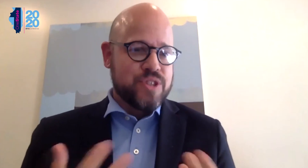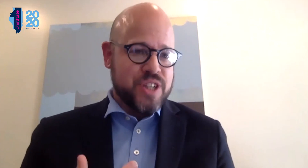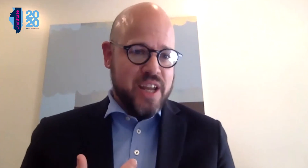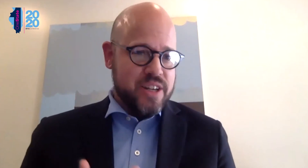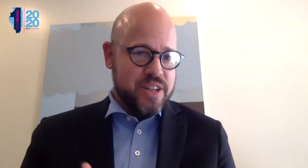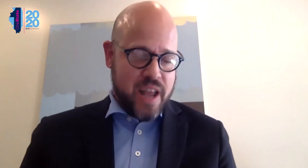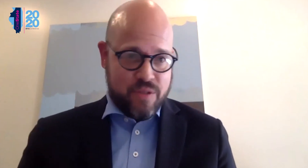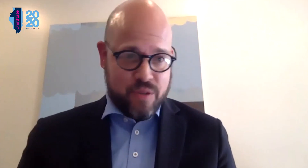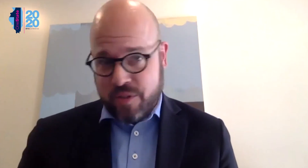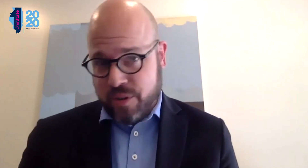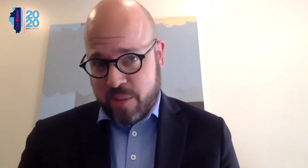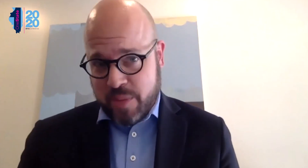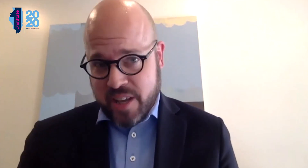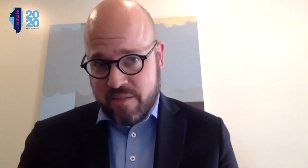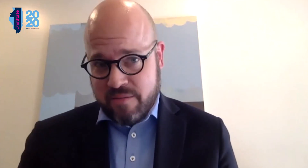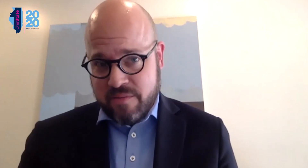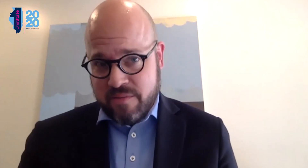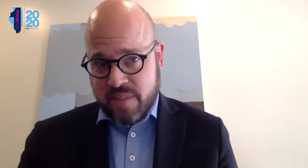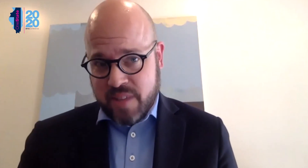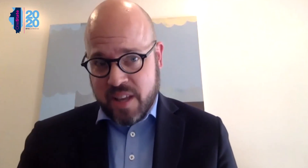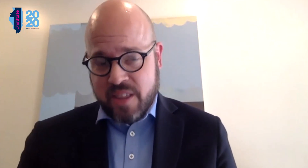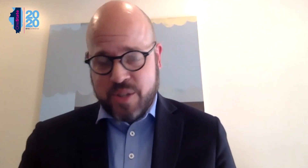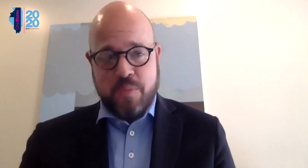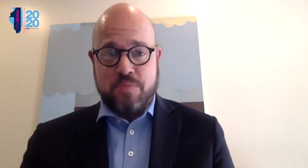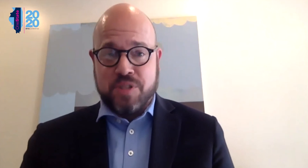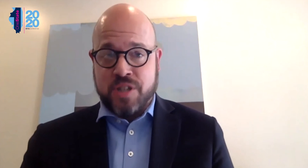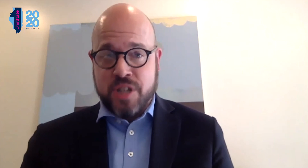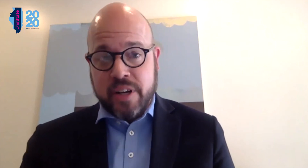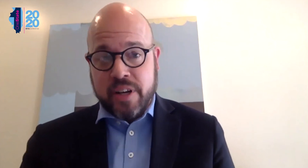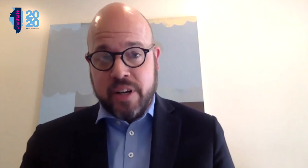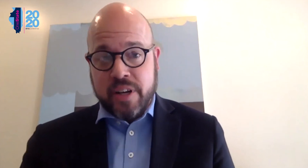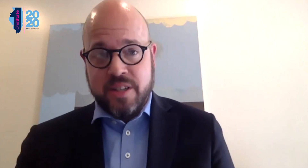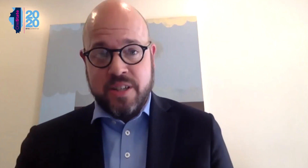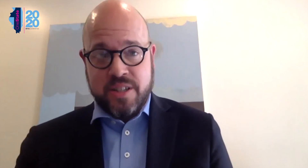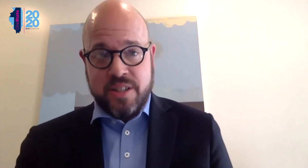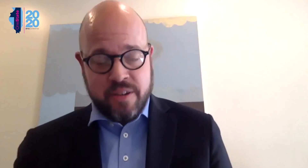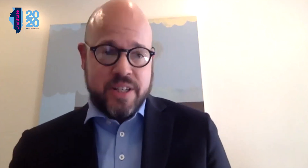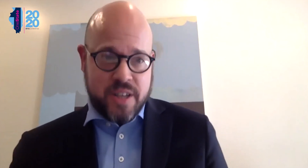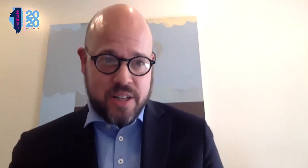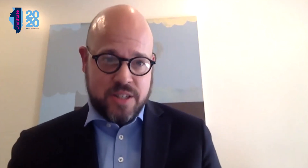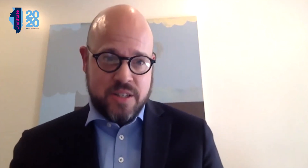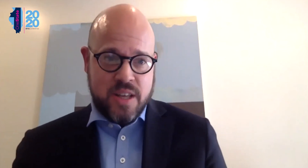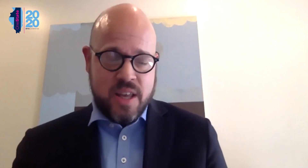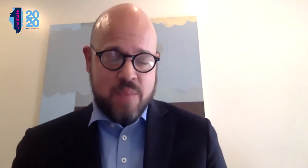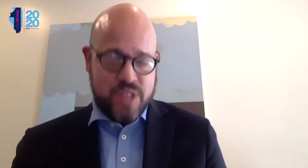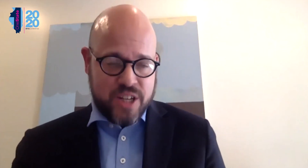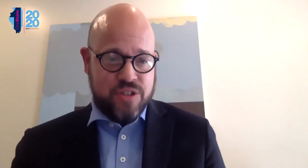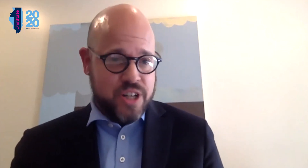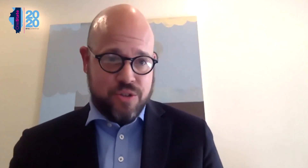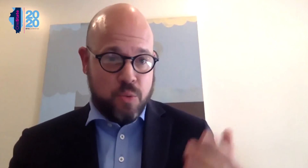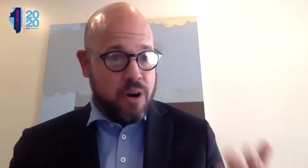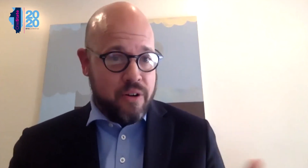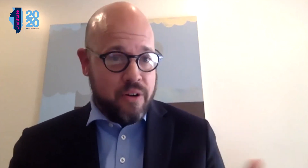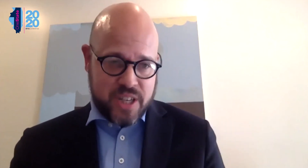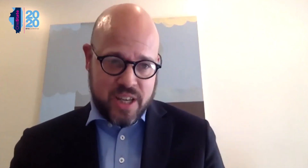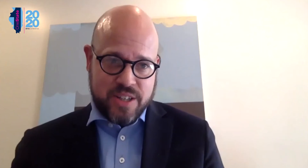our state doesn't have the revenue coming in, there's going to be some serious serious cuts, potential